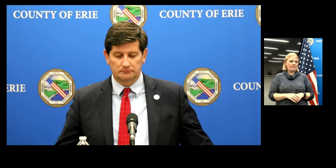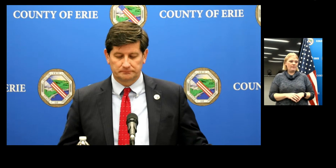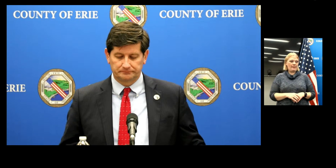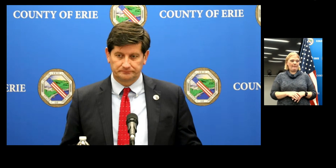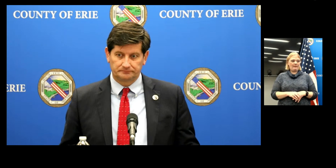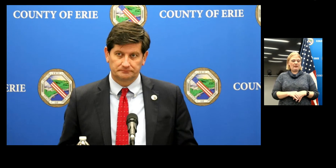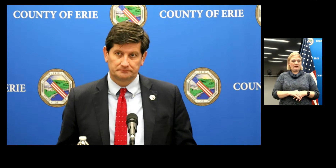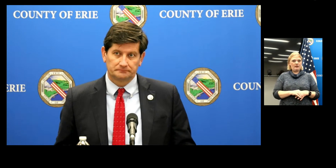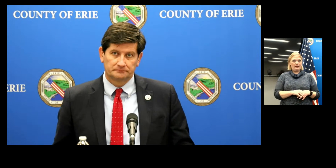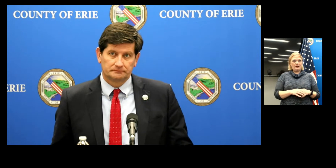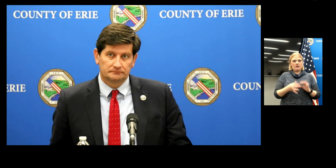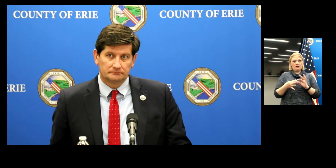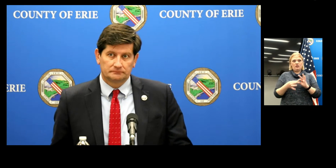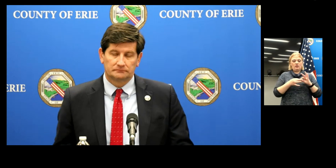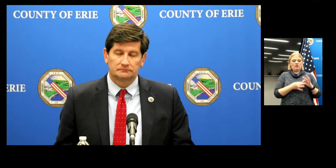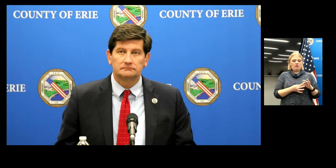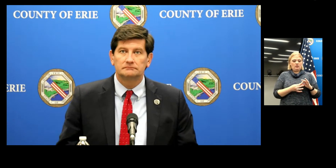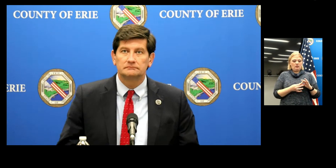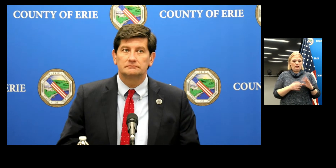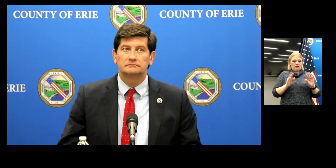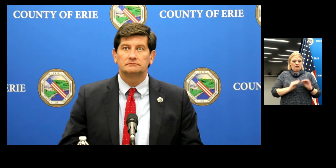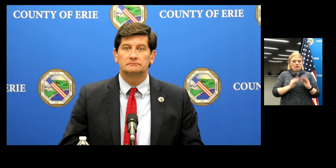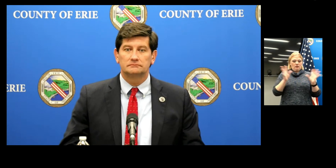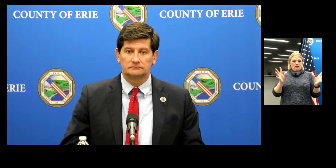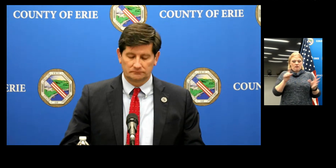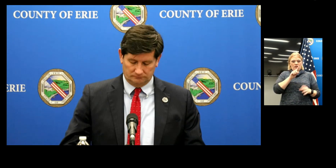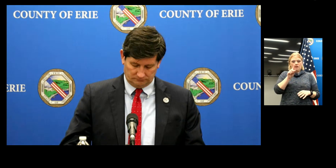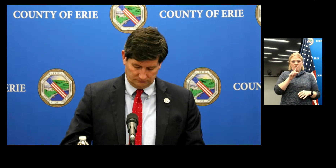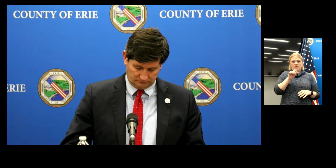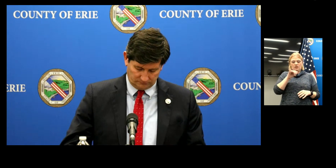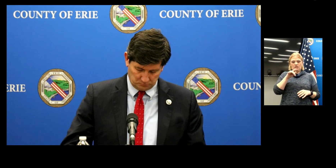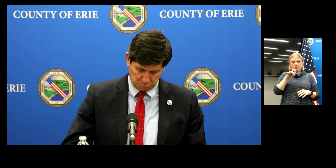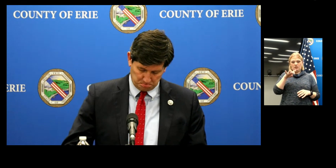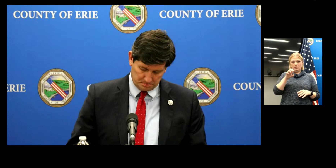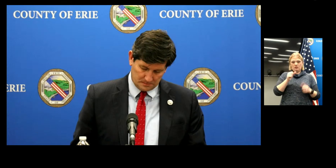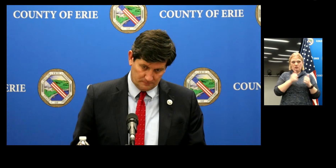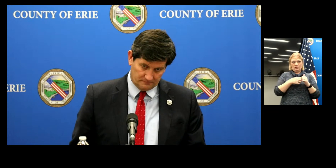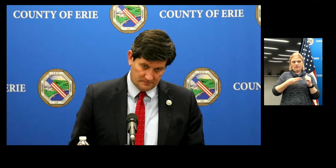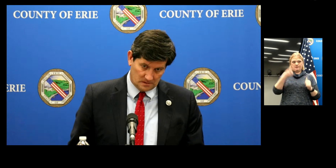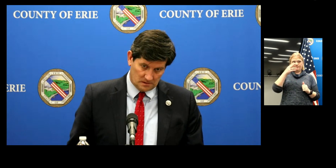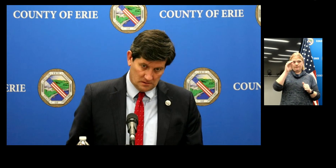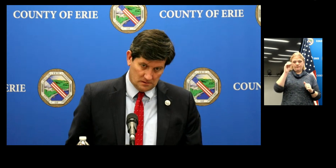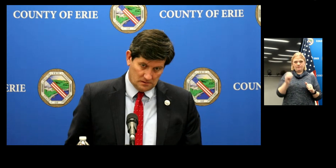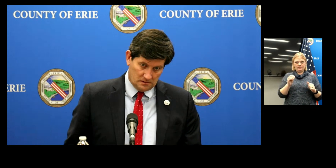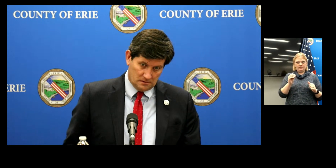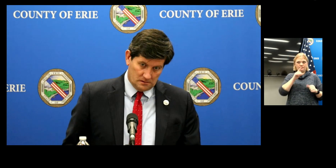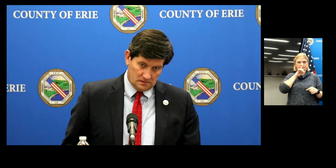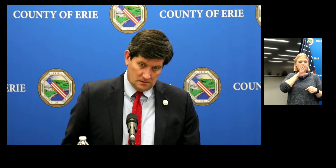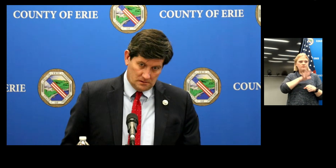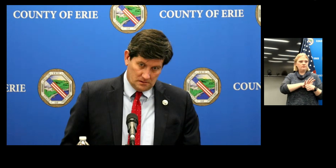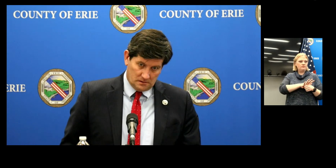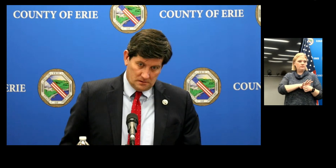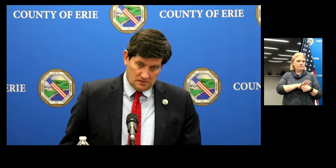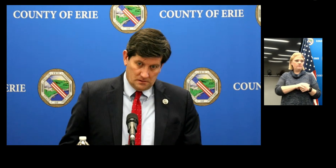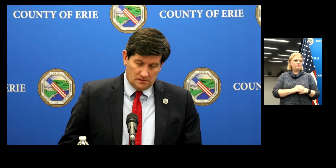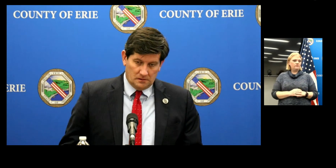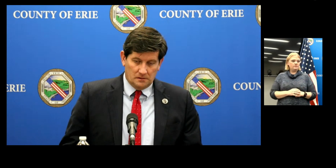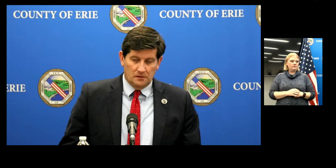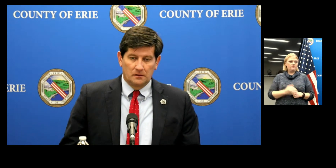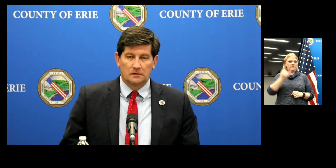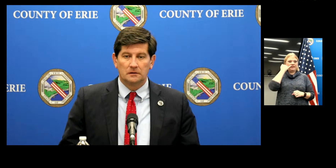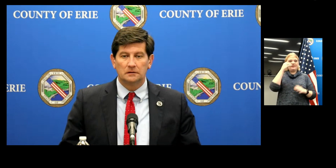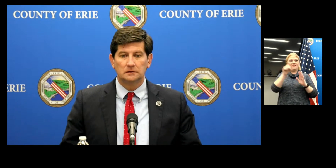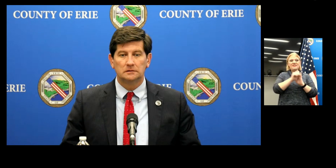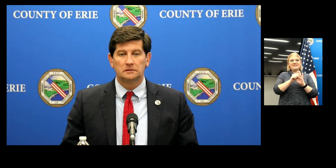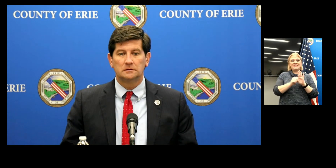Regarding just if I could get some clarity on the zip codes with the high percentages of confirmed cases, if the state is